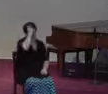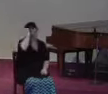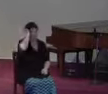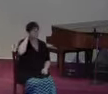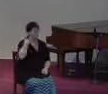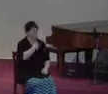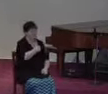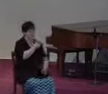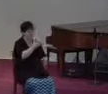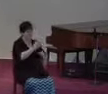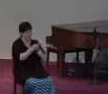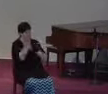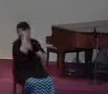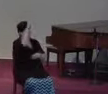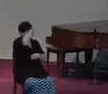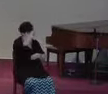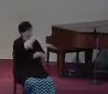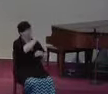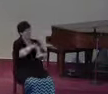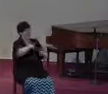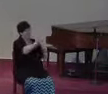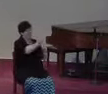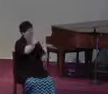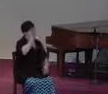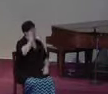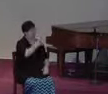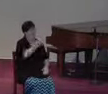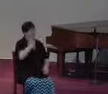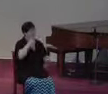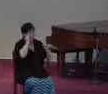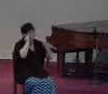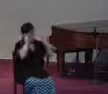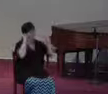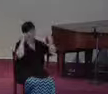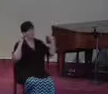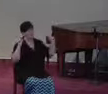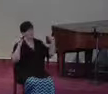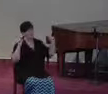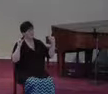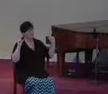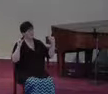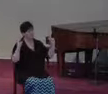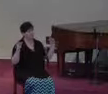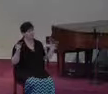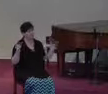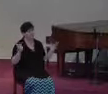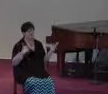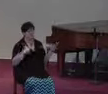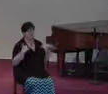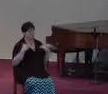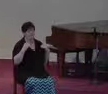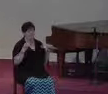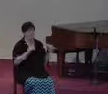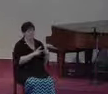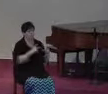Got that thing home, and I had a revelation. I have nowhere to put it.